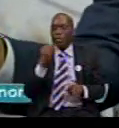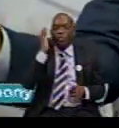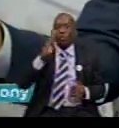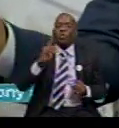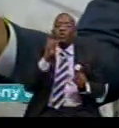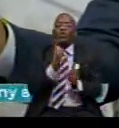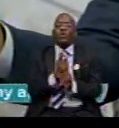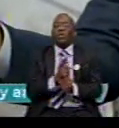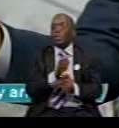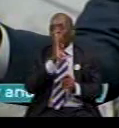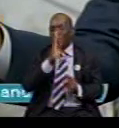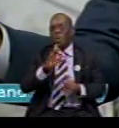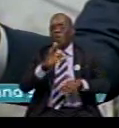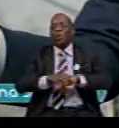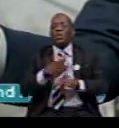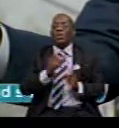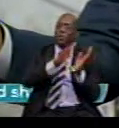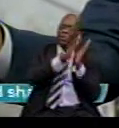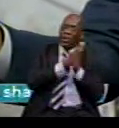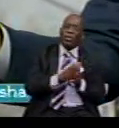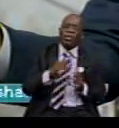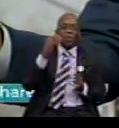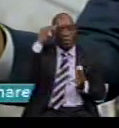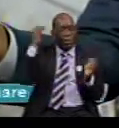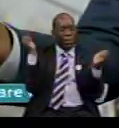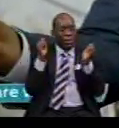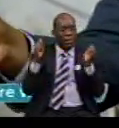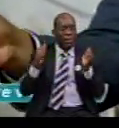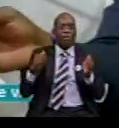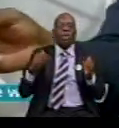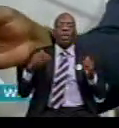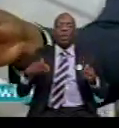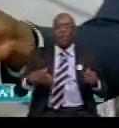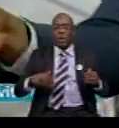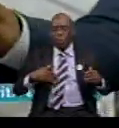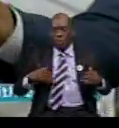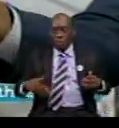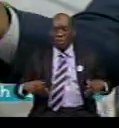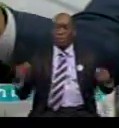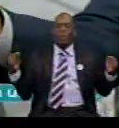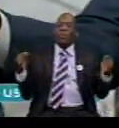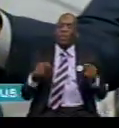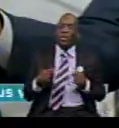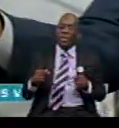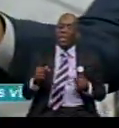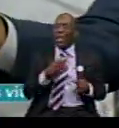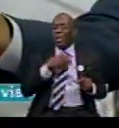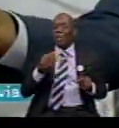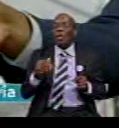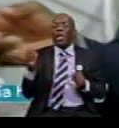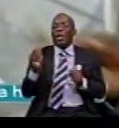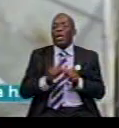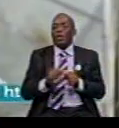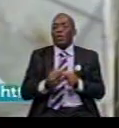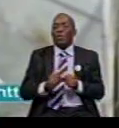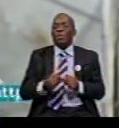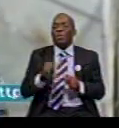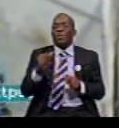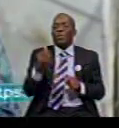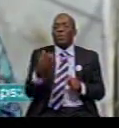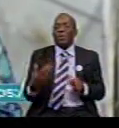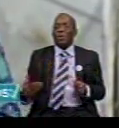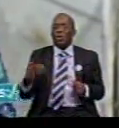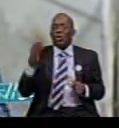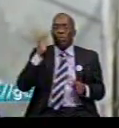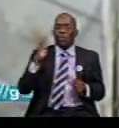ori mama fo mi ara mama ro mi nkan mama rin leyin mi kakiri ara sugbon nigba to